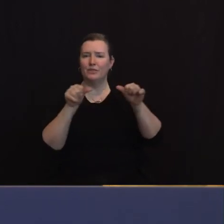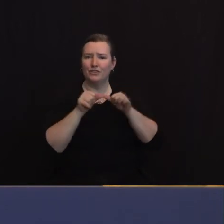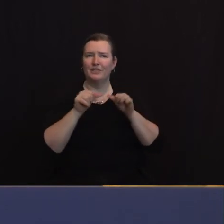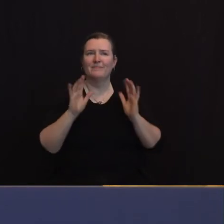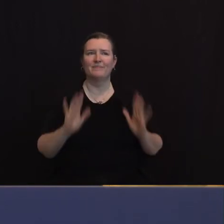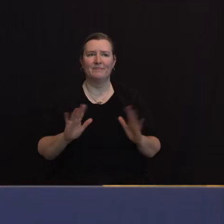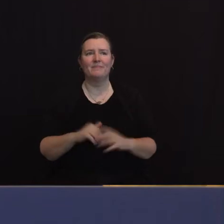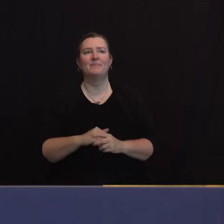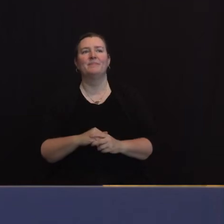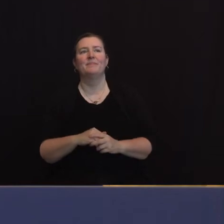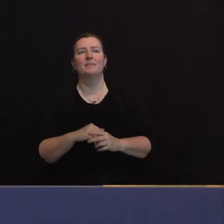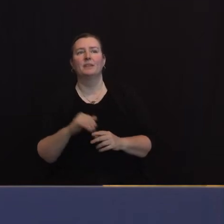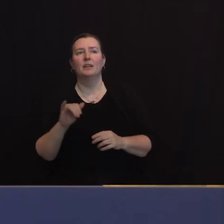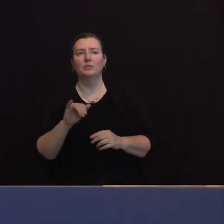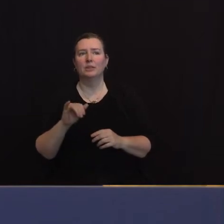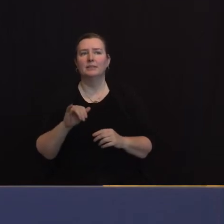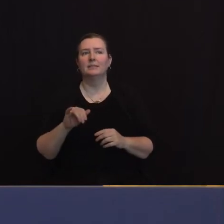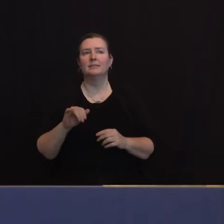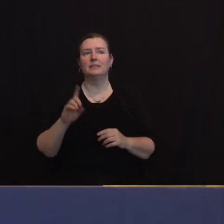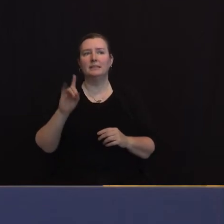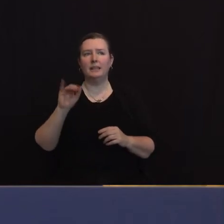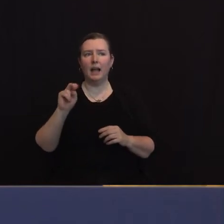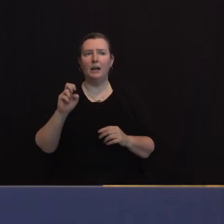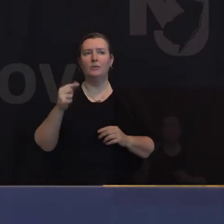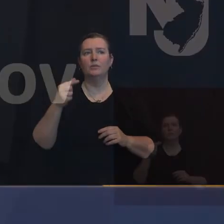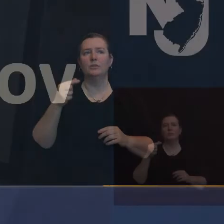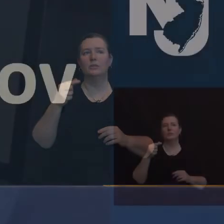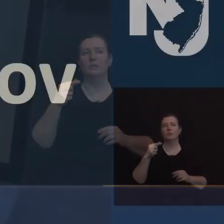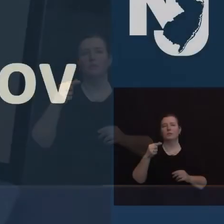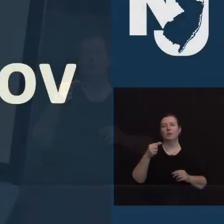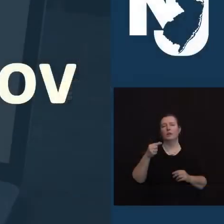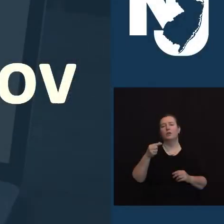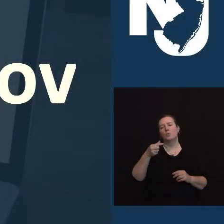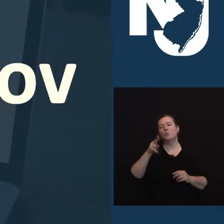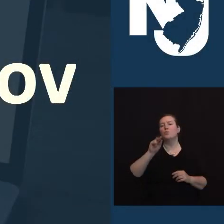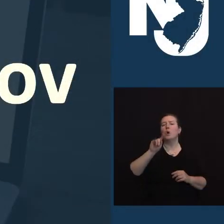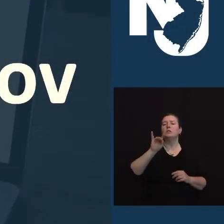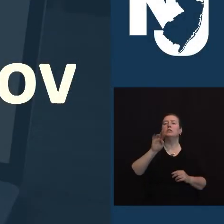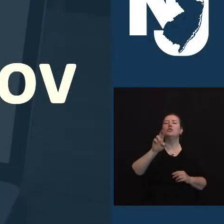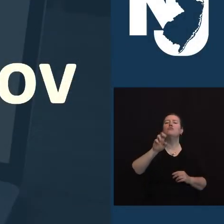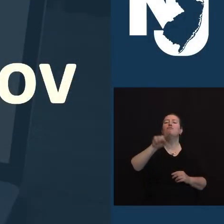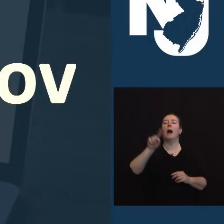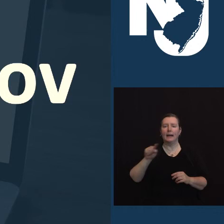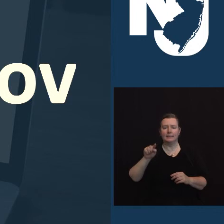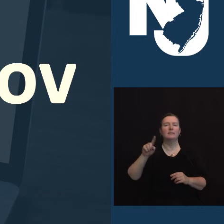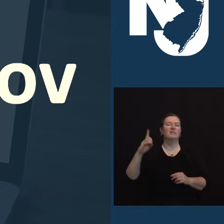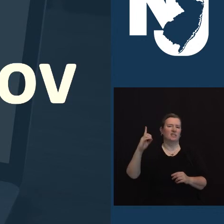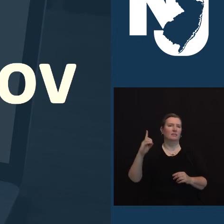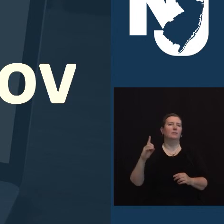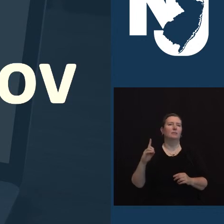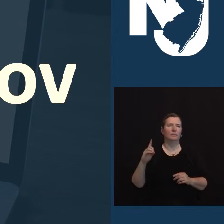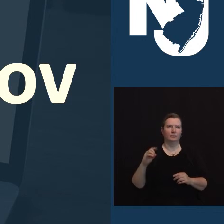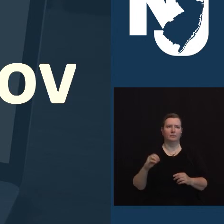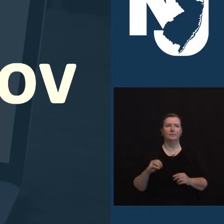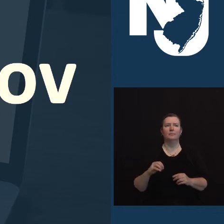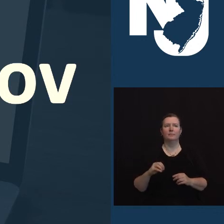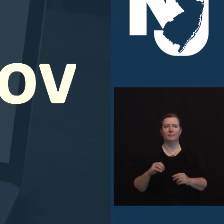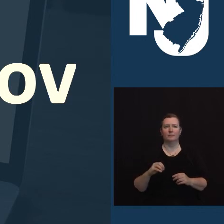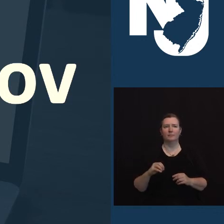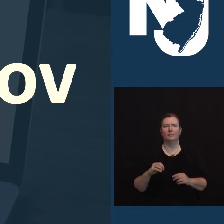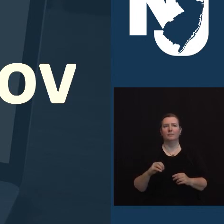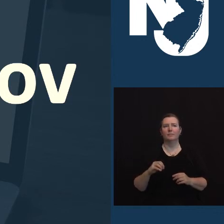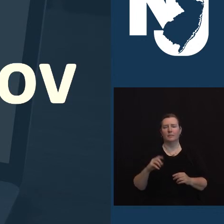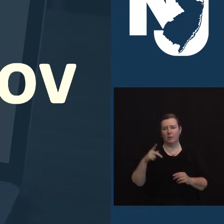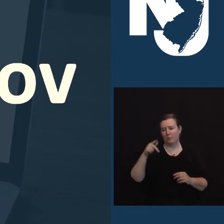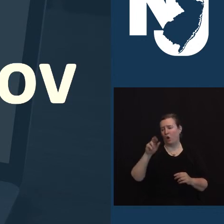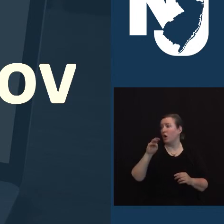old and close friend and a great leader in her own right, so thank you. Parimal Garg, Chief Counsel, and a cast of thousands. Brian